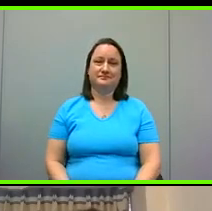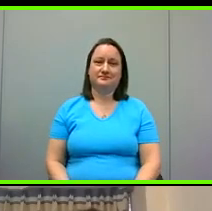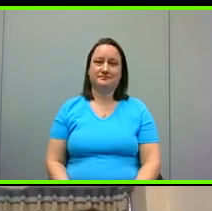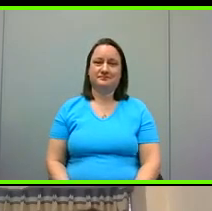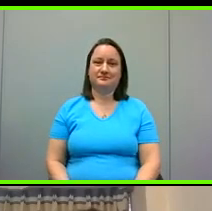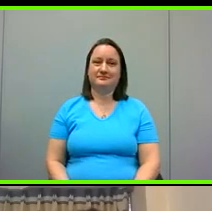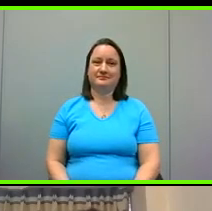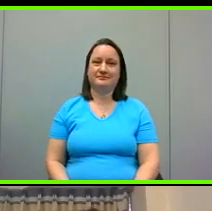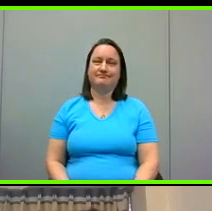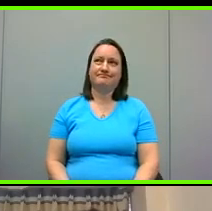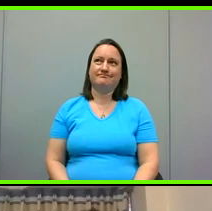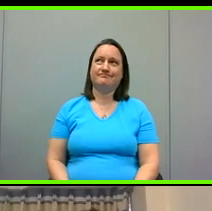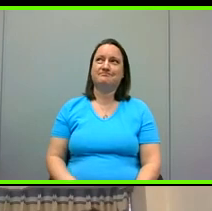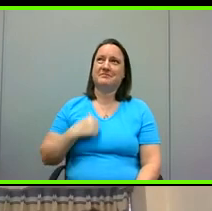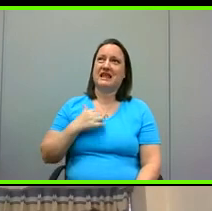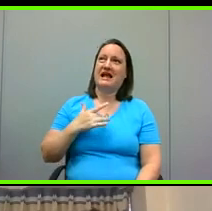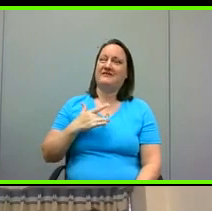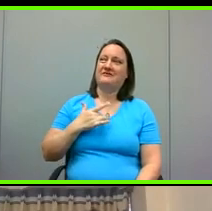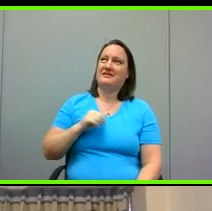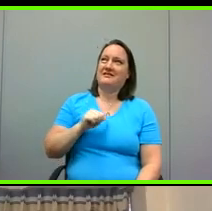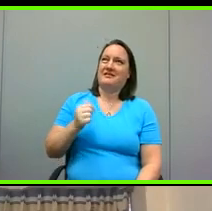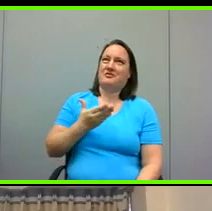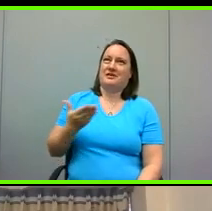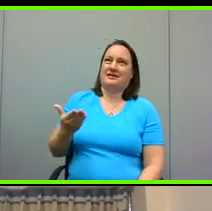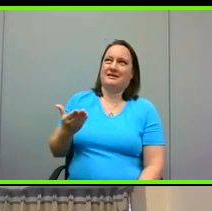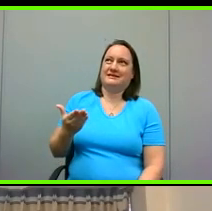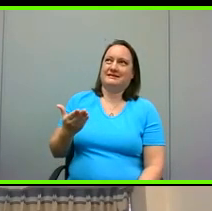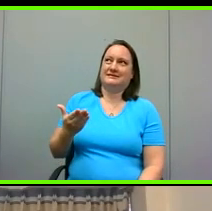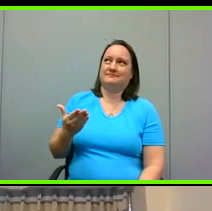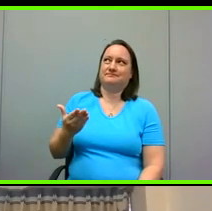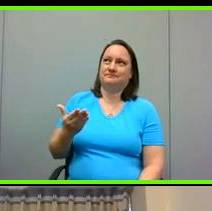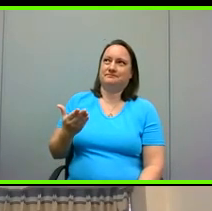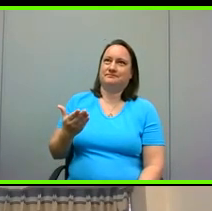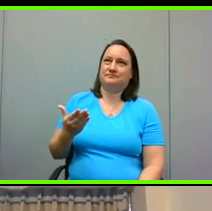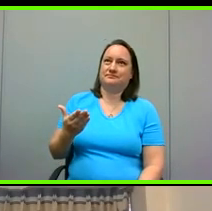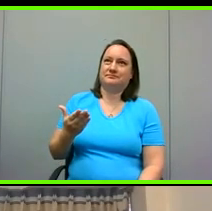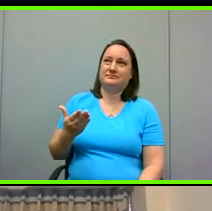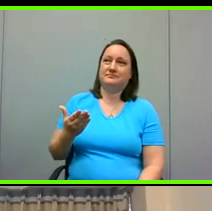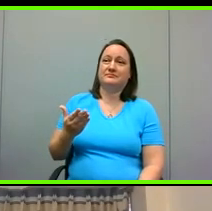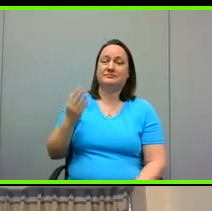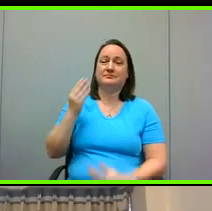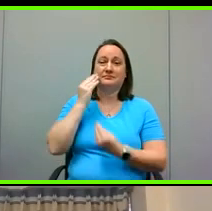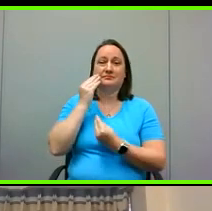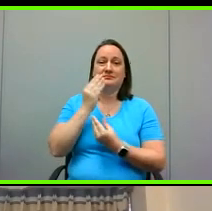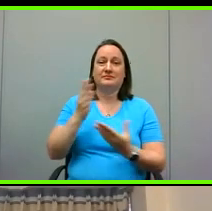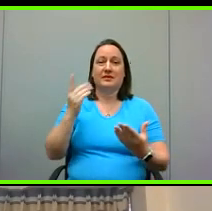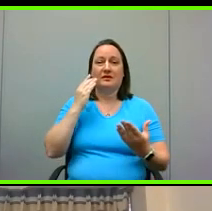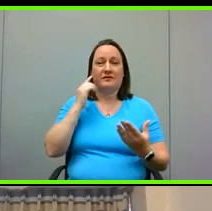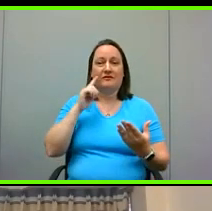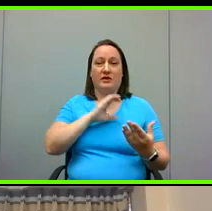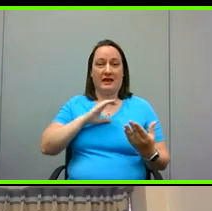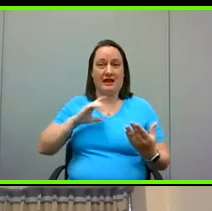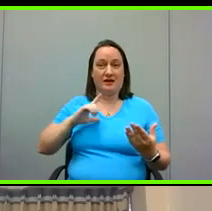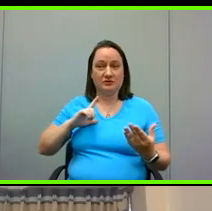A few other things. Then this is as much for the council as for